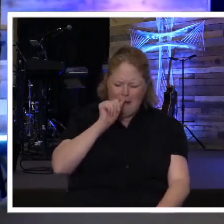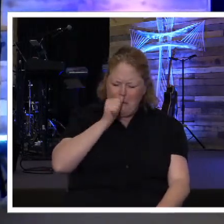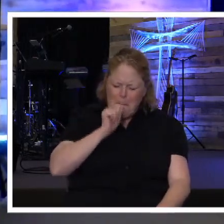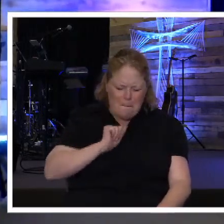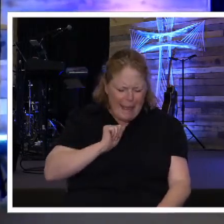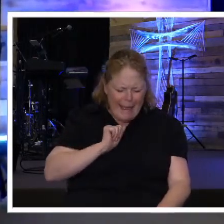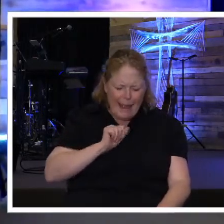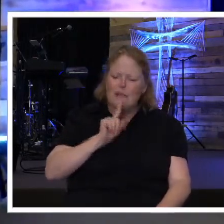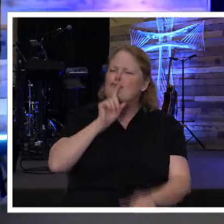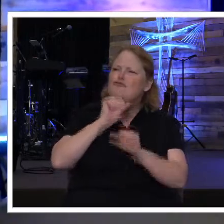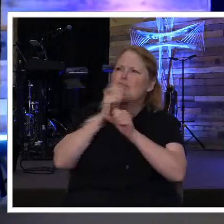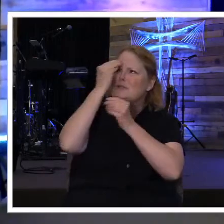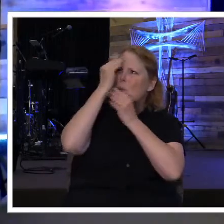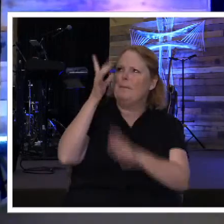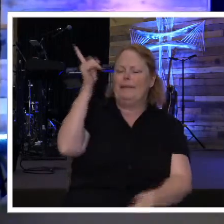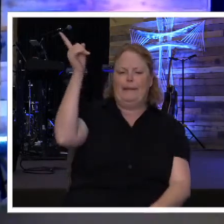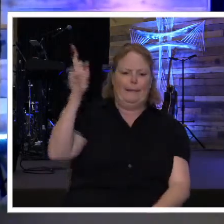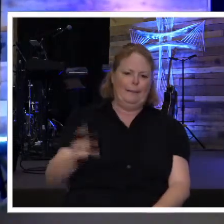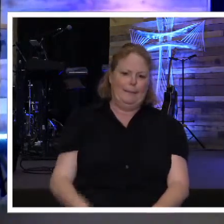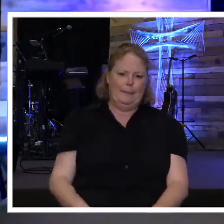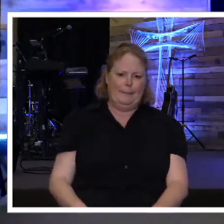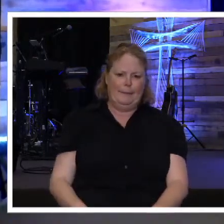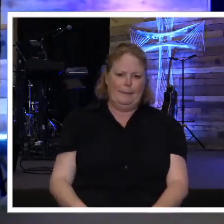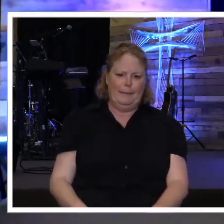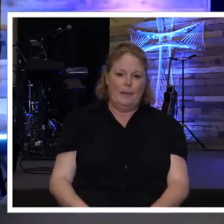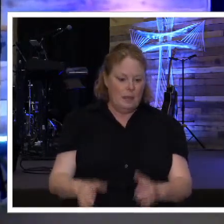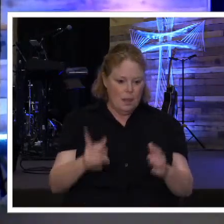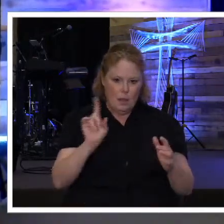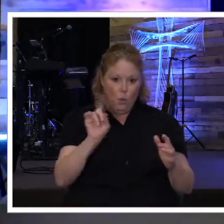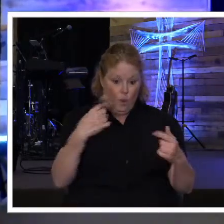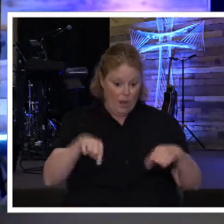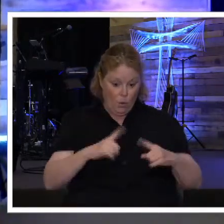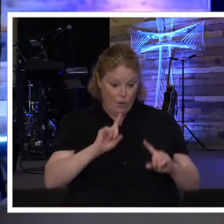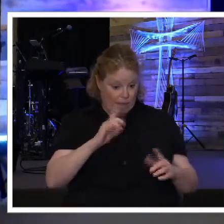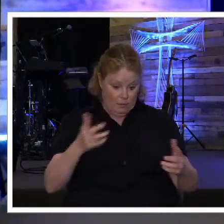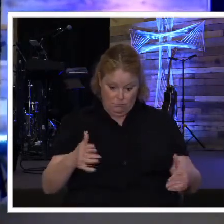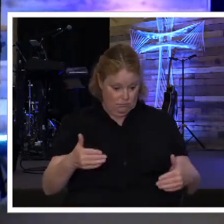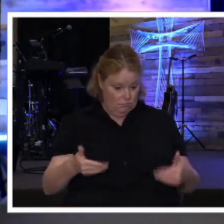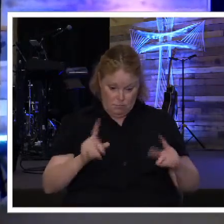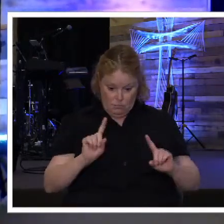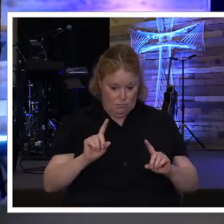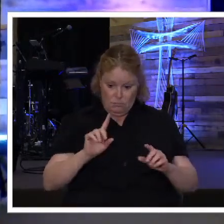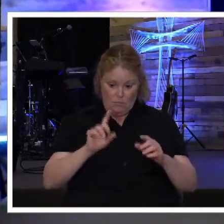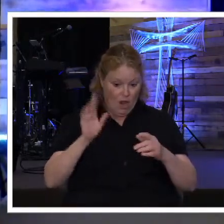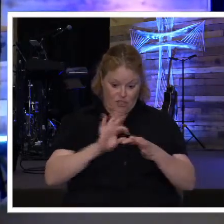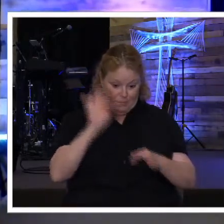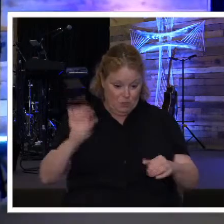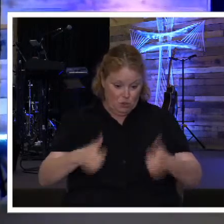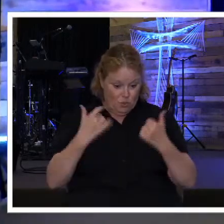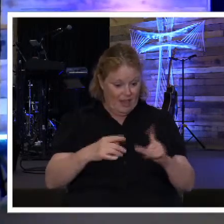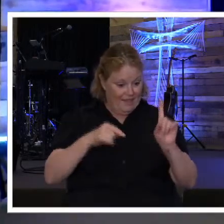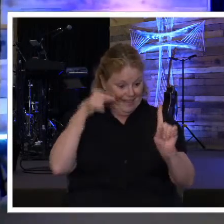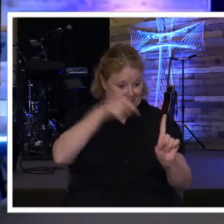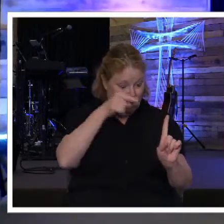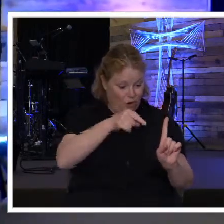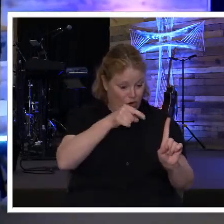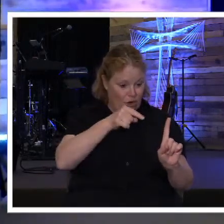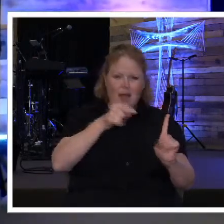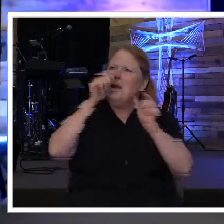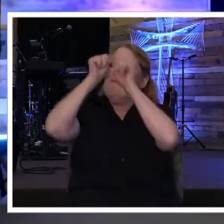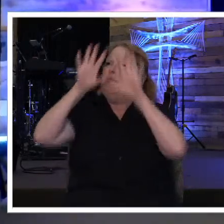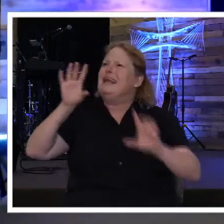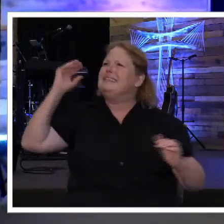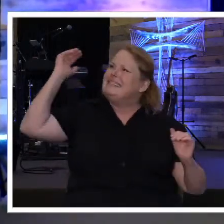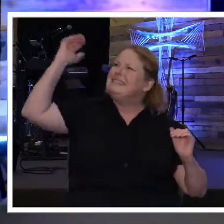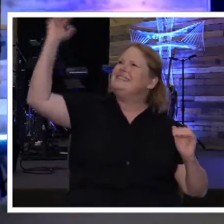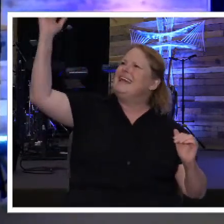The difference often between where we are and the unbelievable blessings that God wants to lead us to is the pain that we are